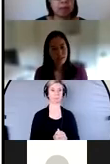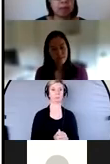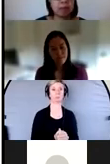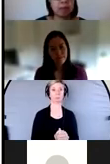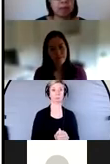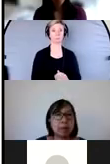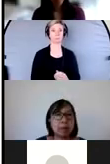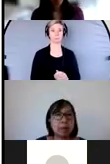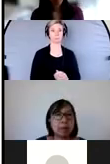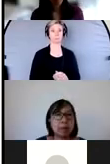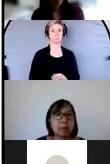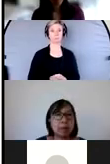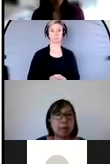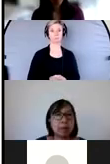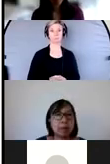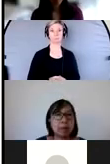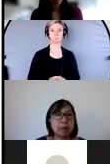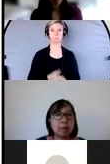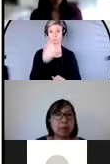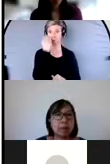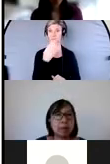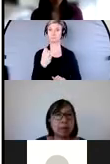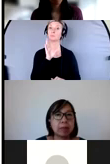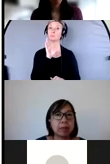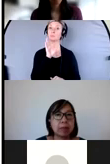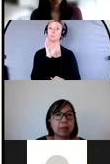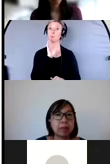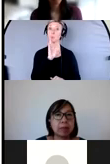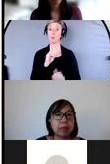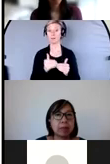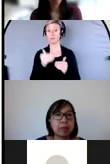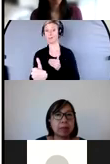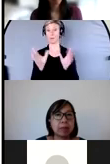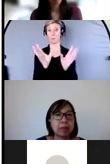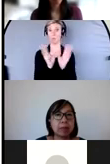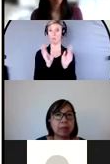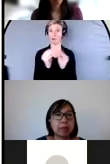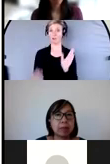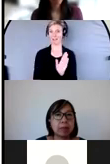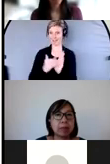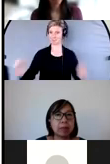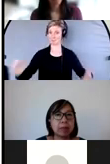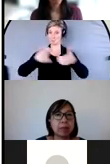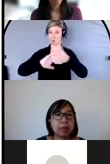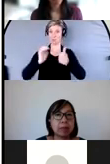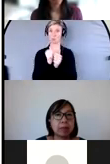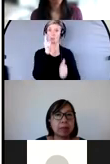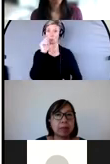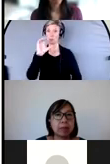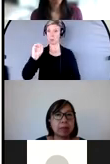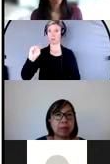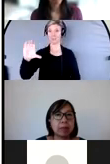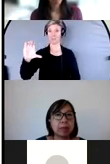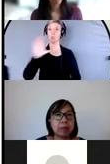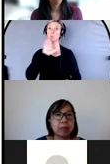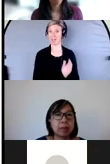have more webinars coming up. Um, we are going to be partnering with the Ontario Securities Commission again on November 30th. will be hosting another